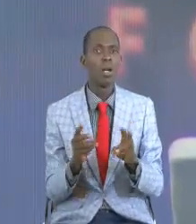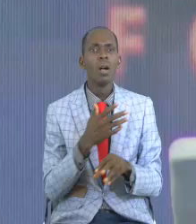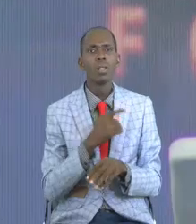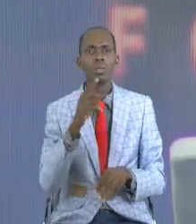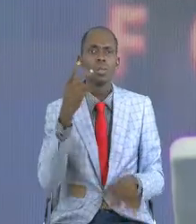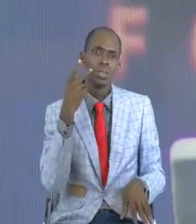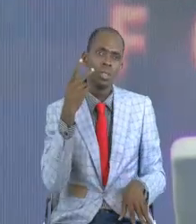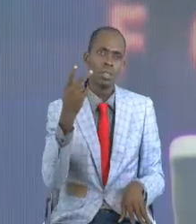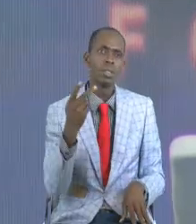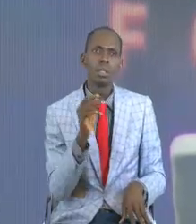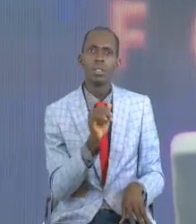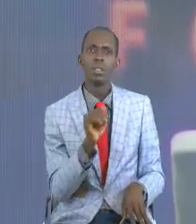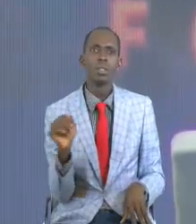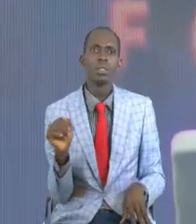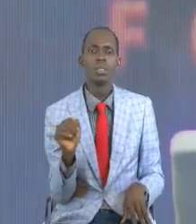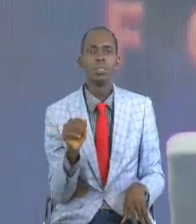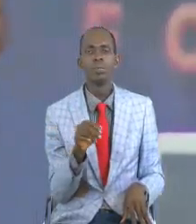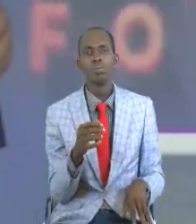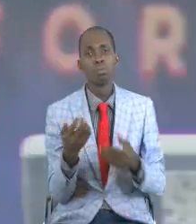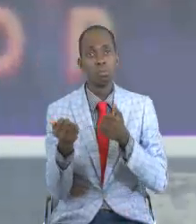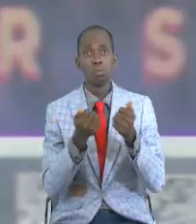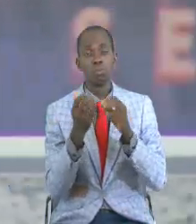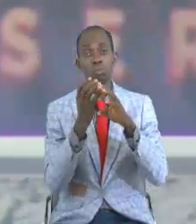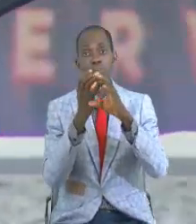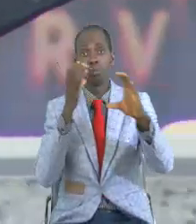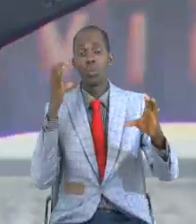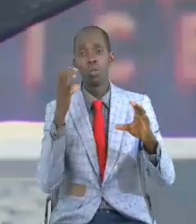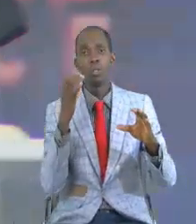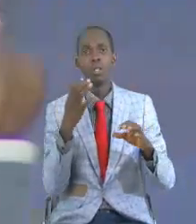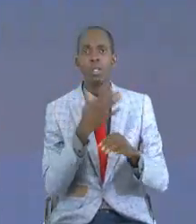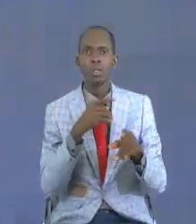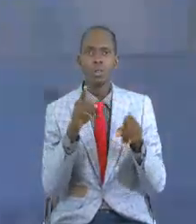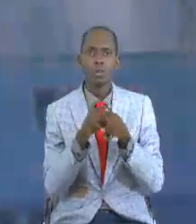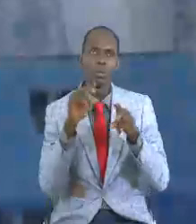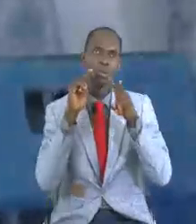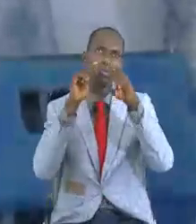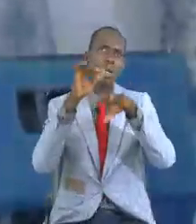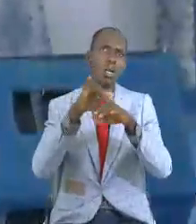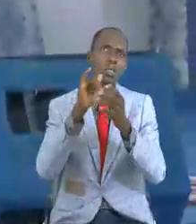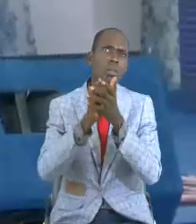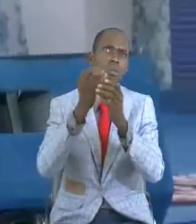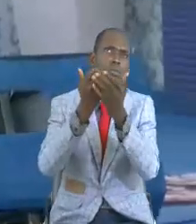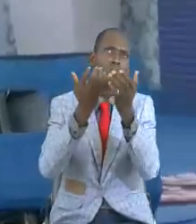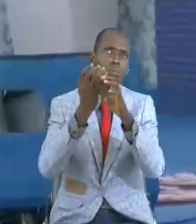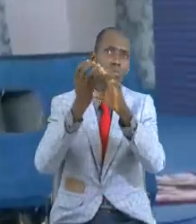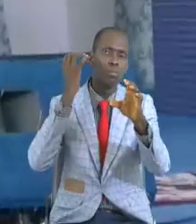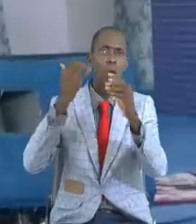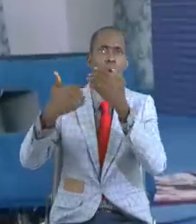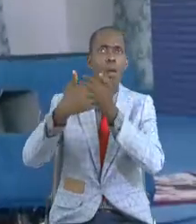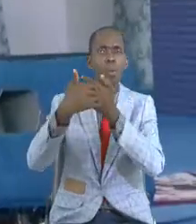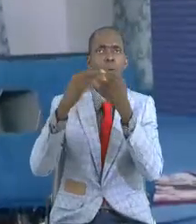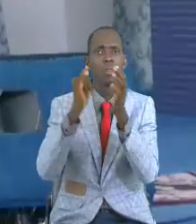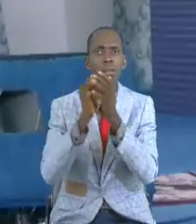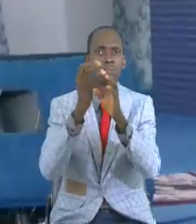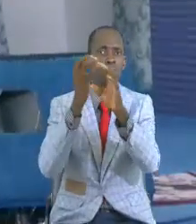a lorry before you, and as you look at what is written at the back of that lorry,